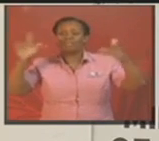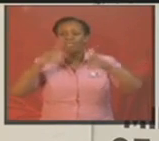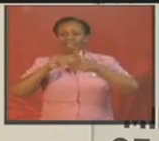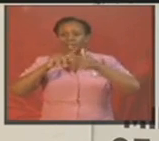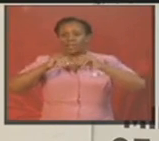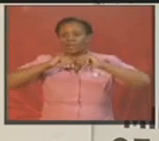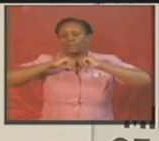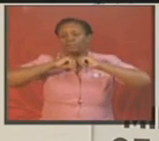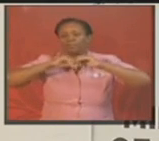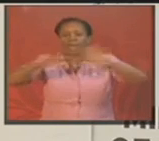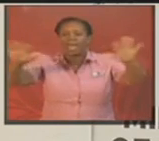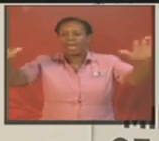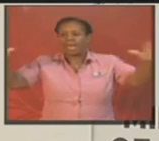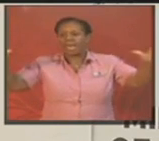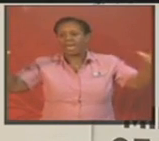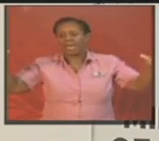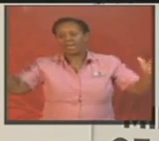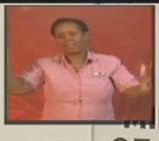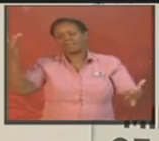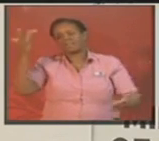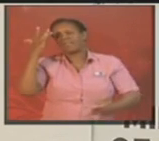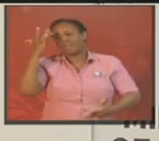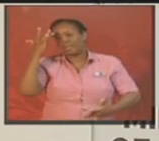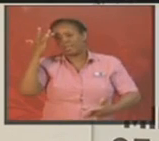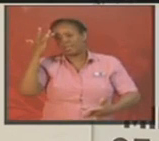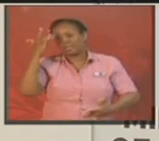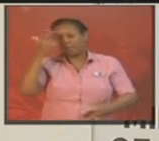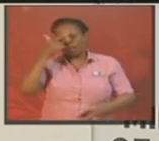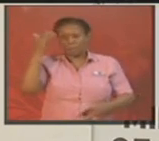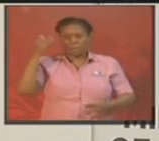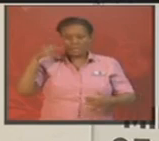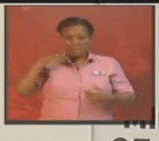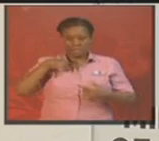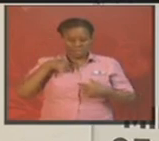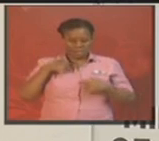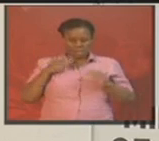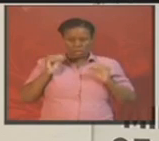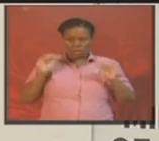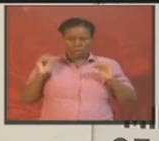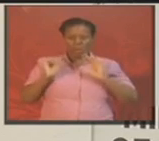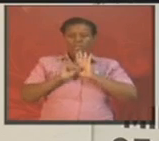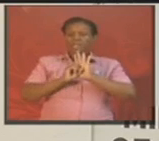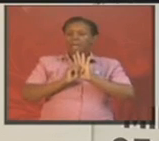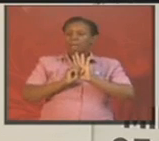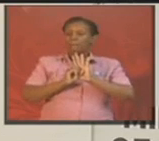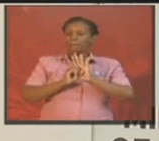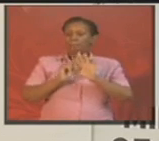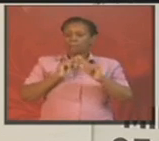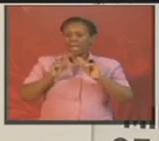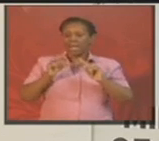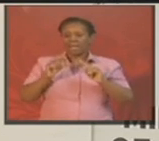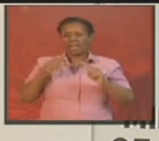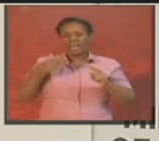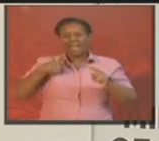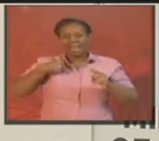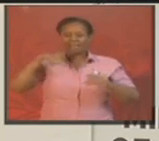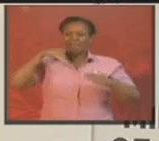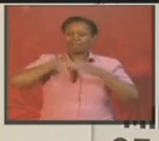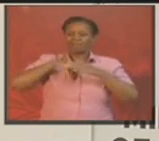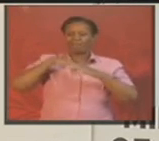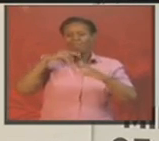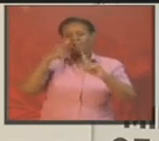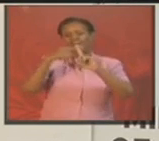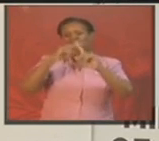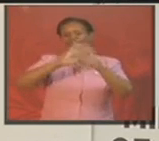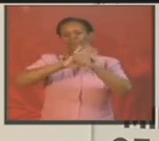us back to the importance of those public health regulations. Most importantly, the mask wearing, which is going to reduce your risk of shedding